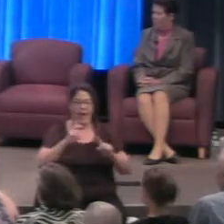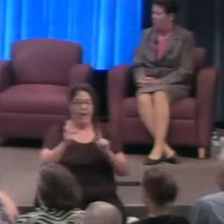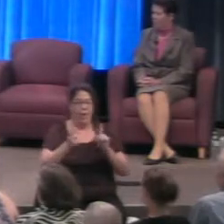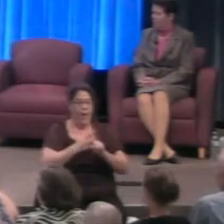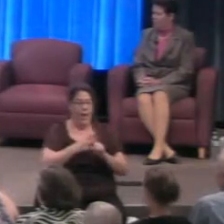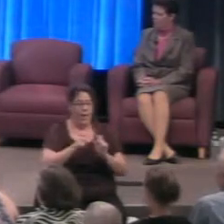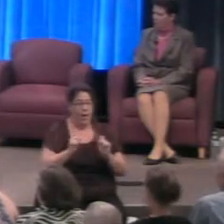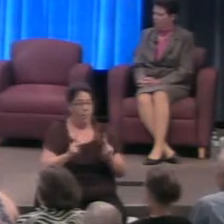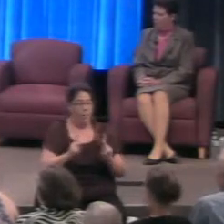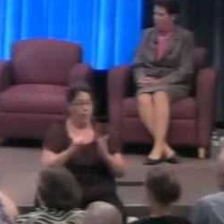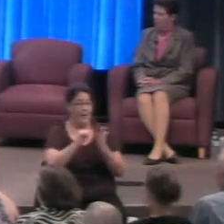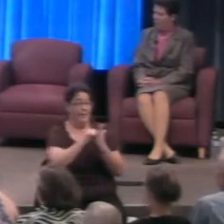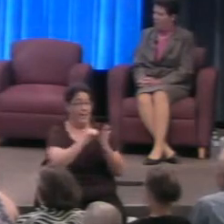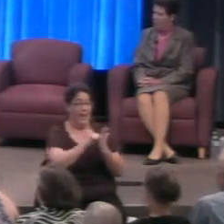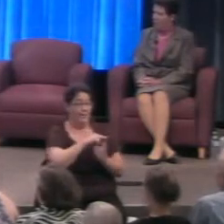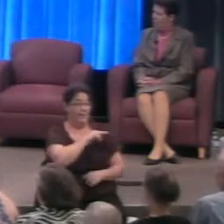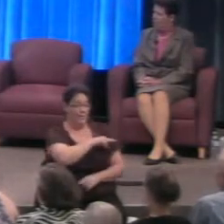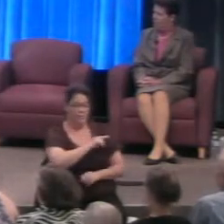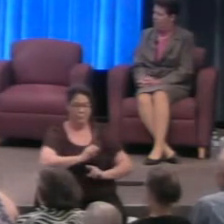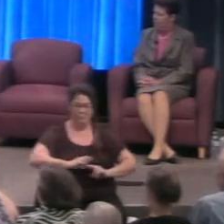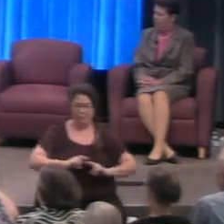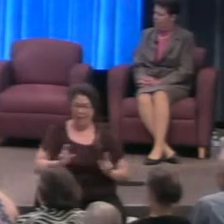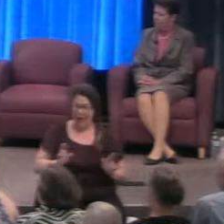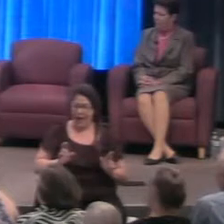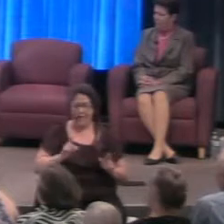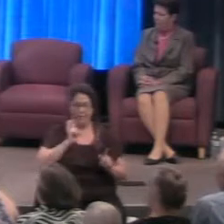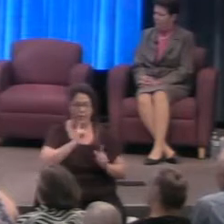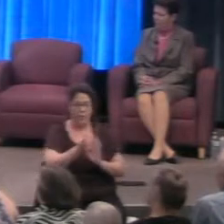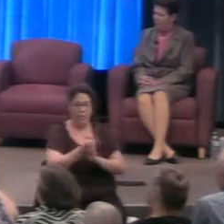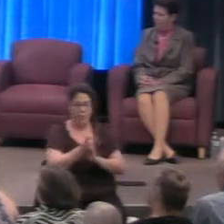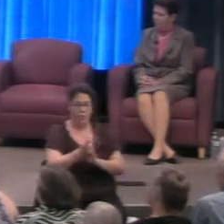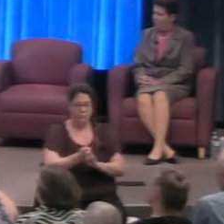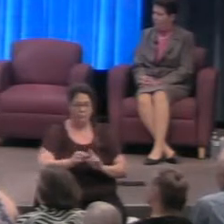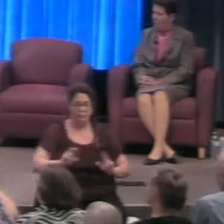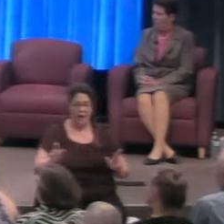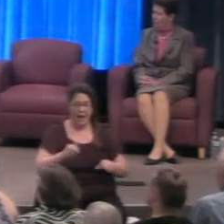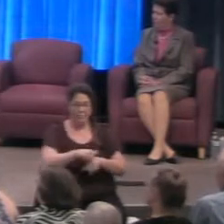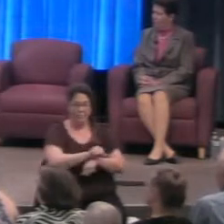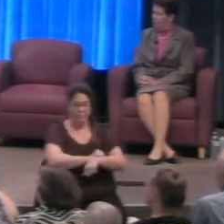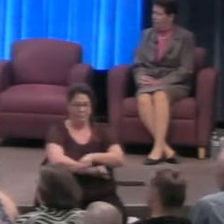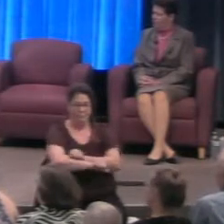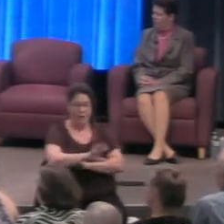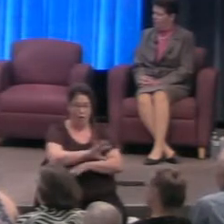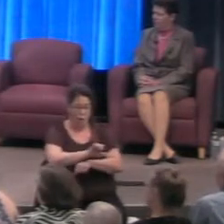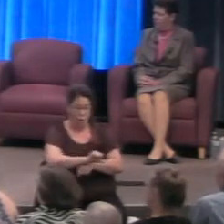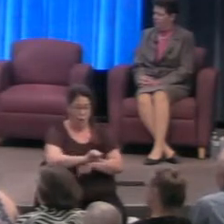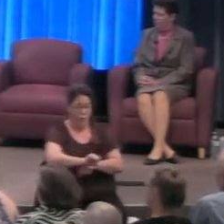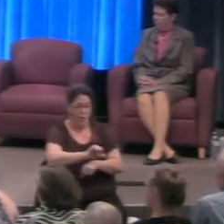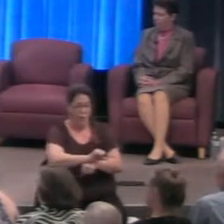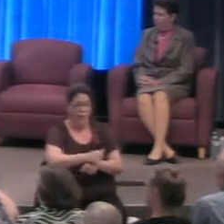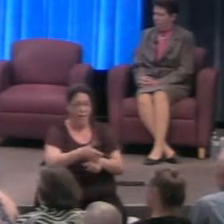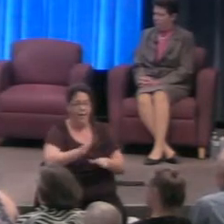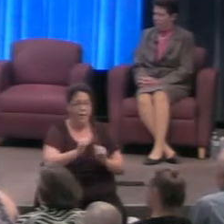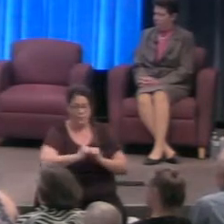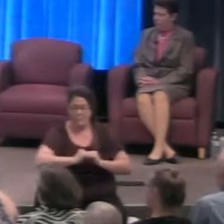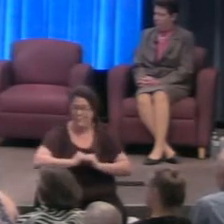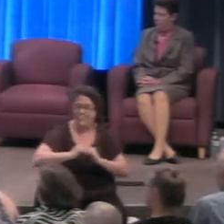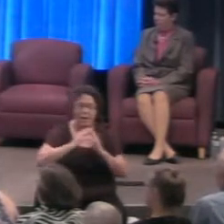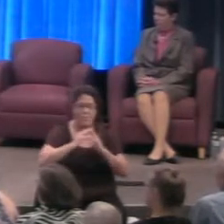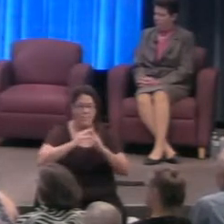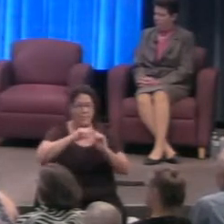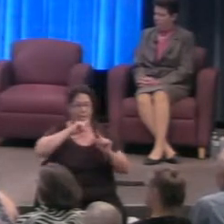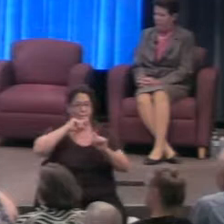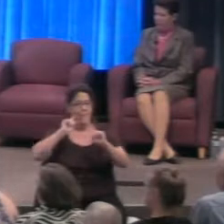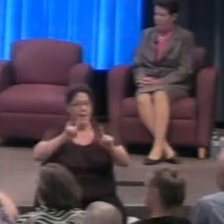knocks. Janet was prepared for the moment, and her efforts led to the stand-up of the Command Level